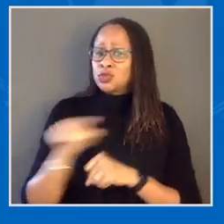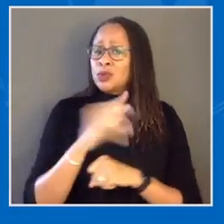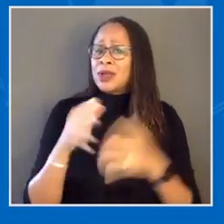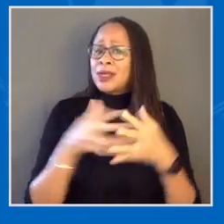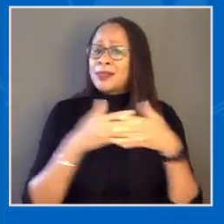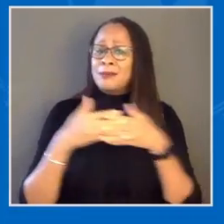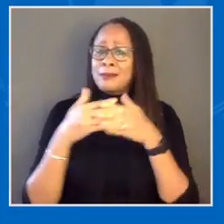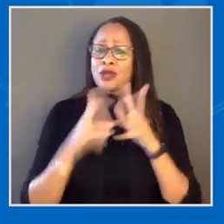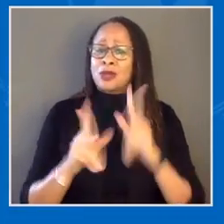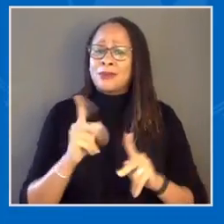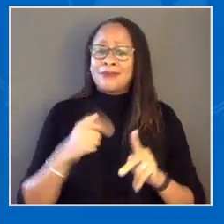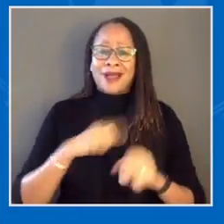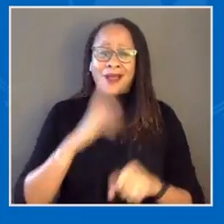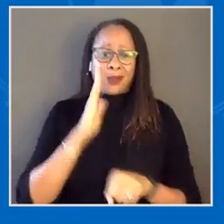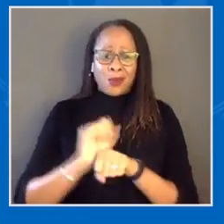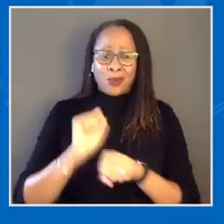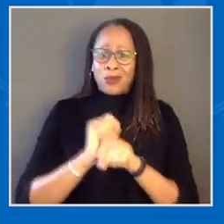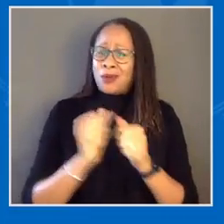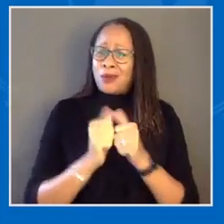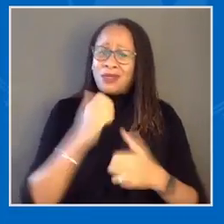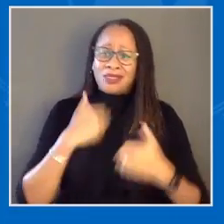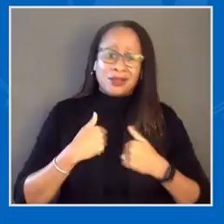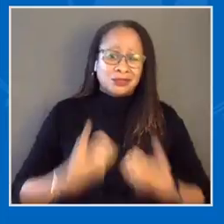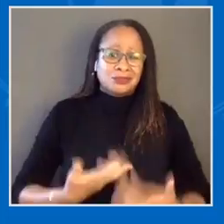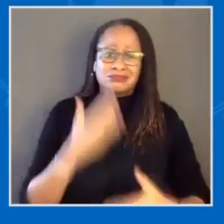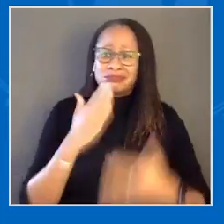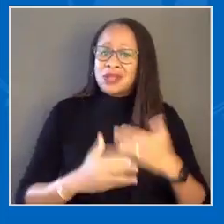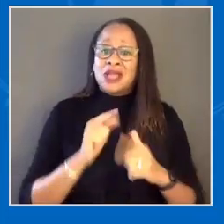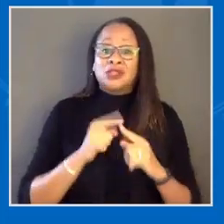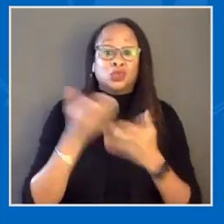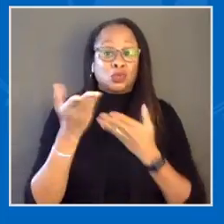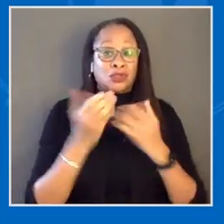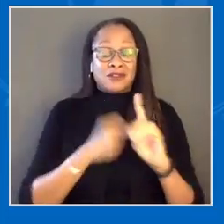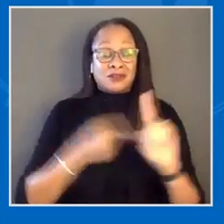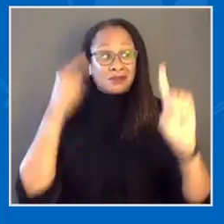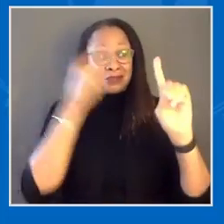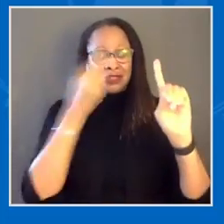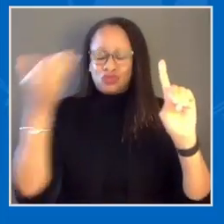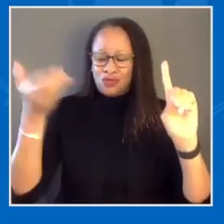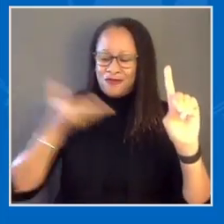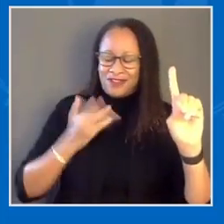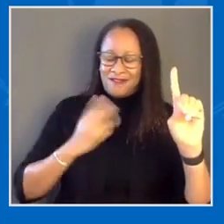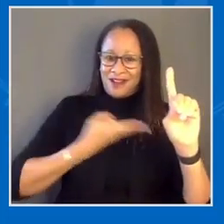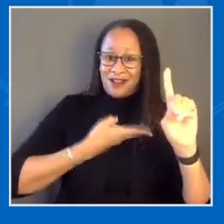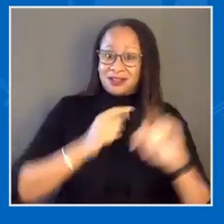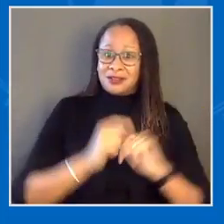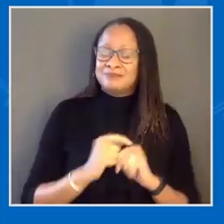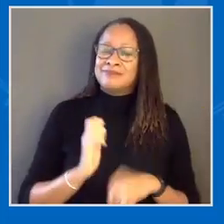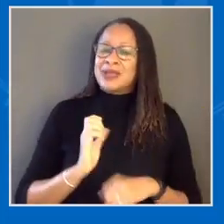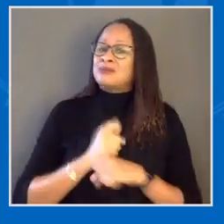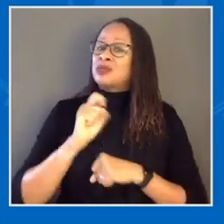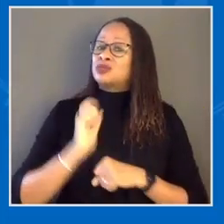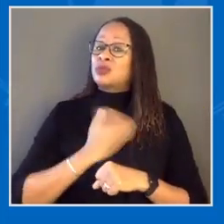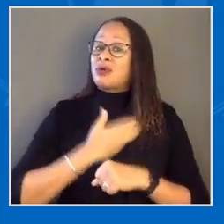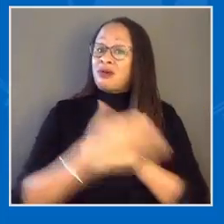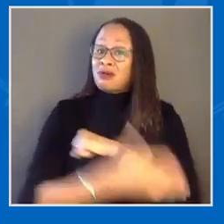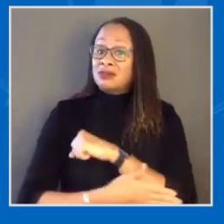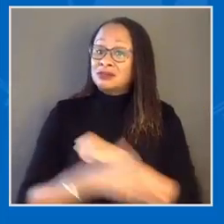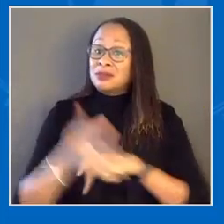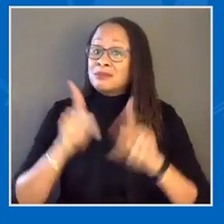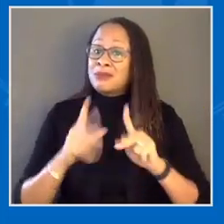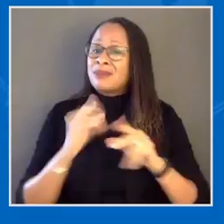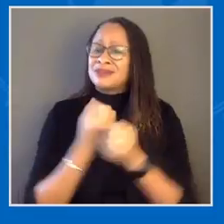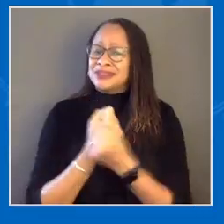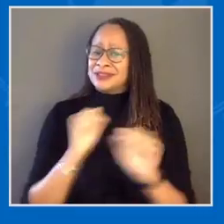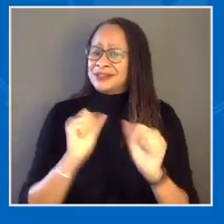that I will work relentlessly in service of the mission you have given us to keep our country and our people safe,